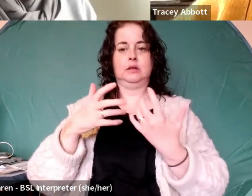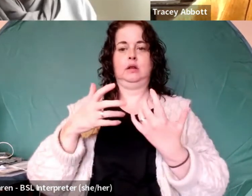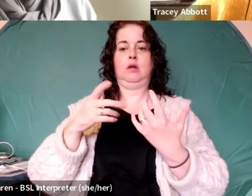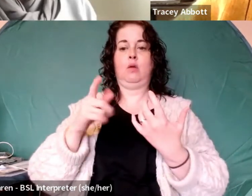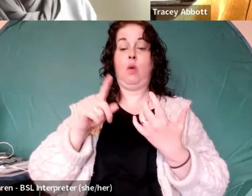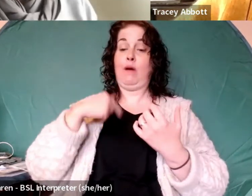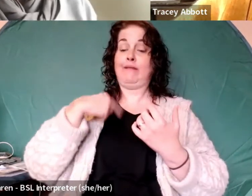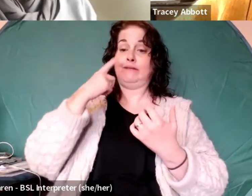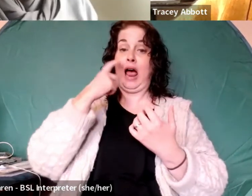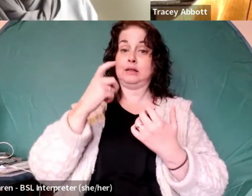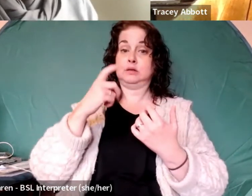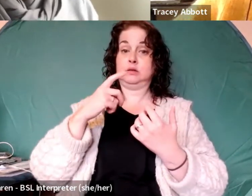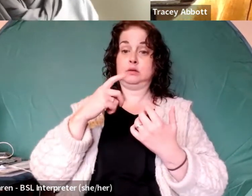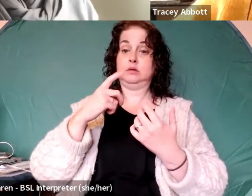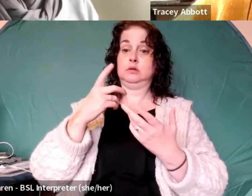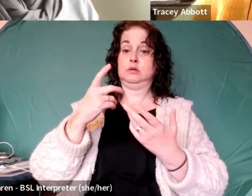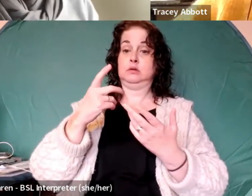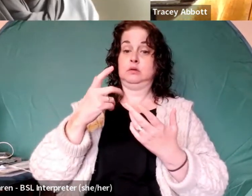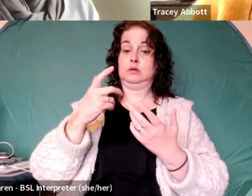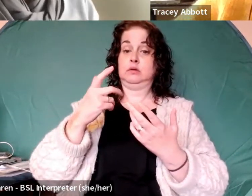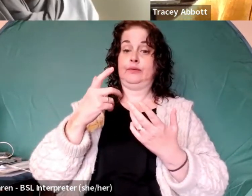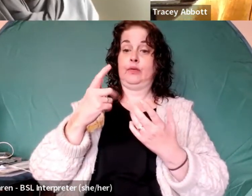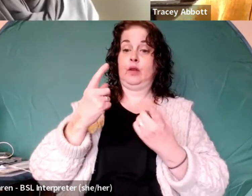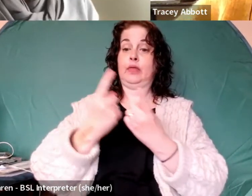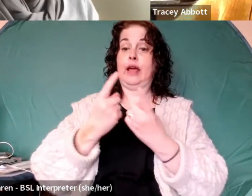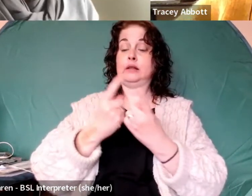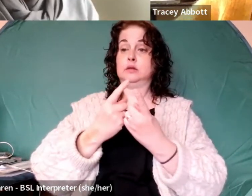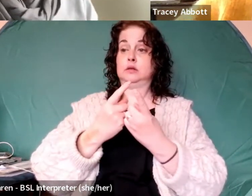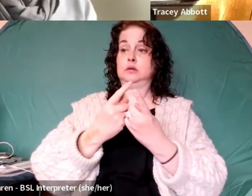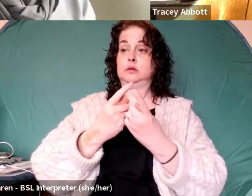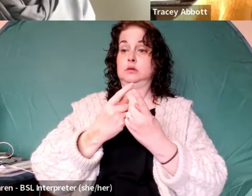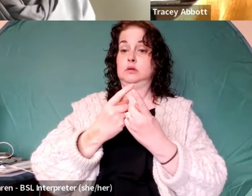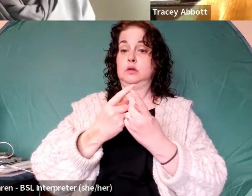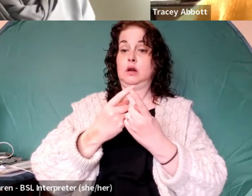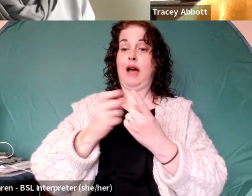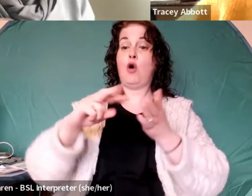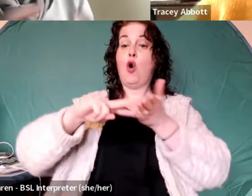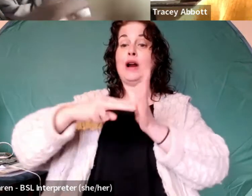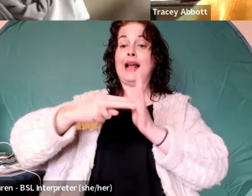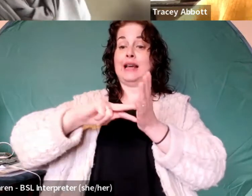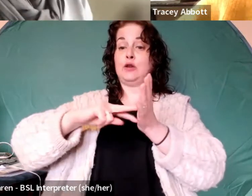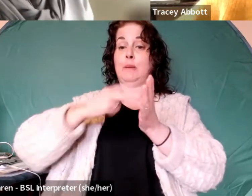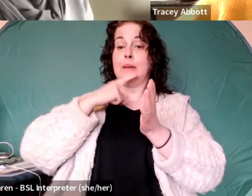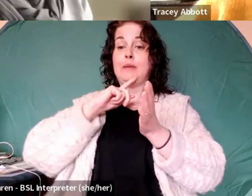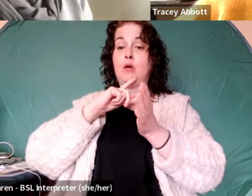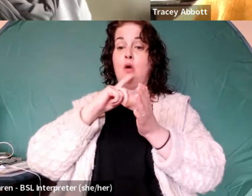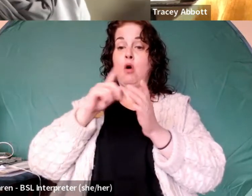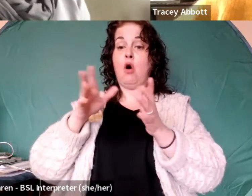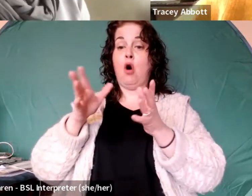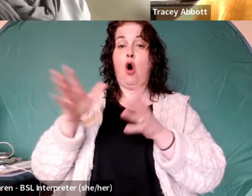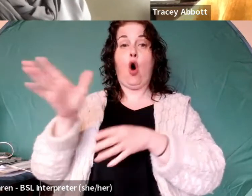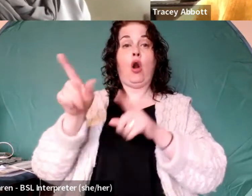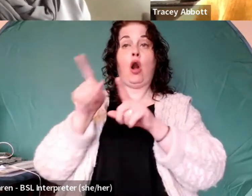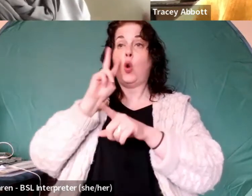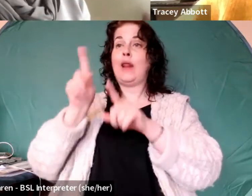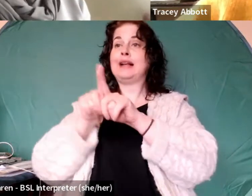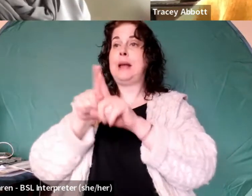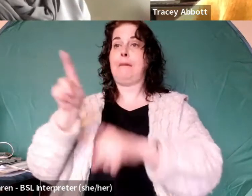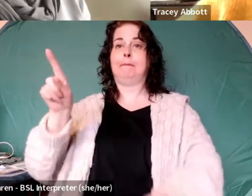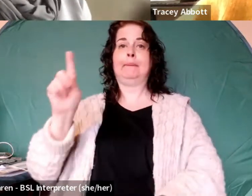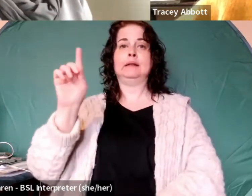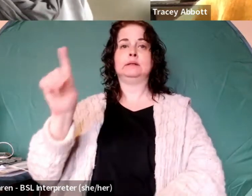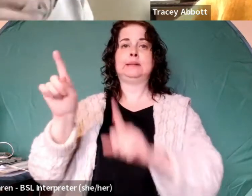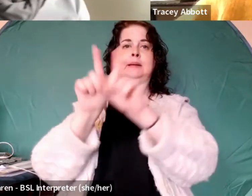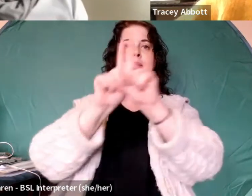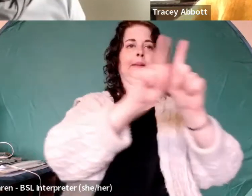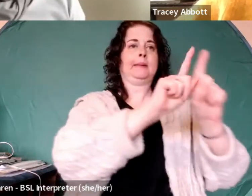tend to find, of course, is that things feed on themselves, don't they? So if you have an organization of people who all look like one thing, whatever that one thing might